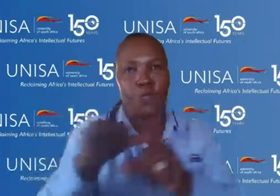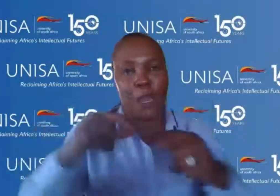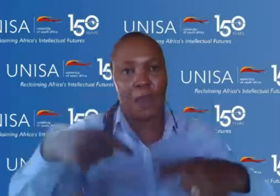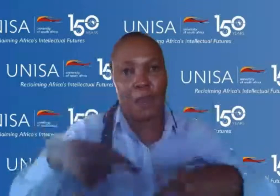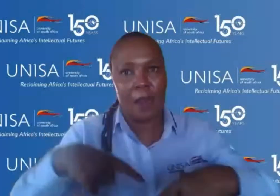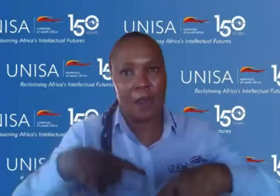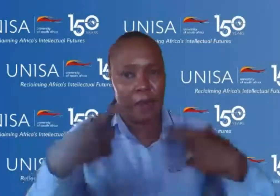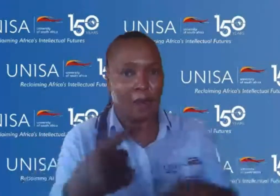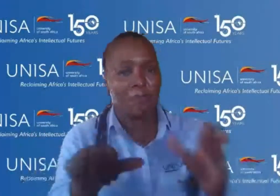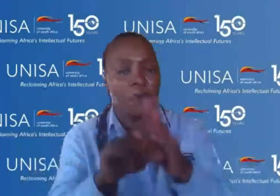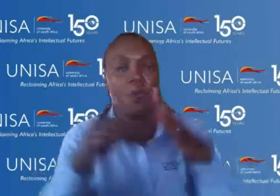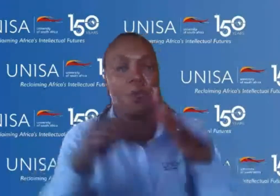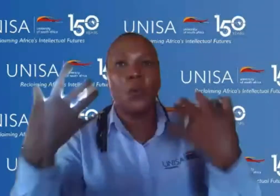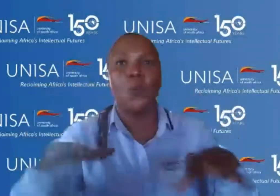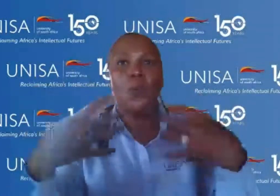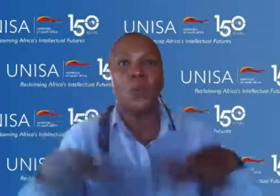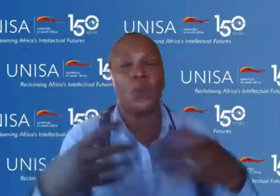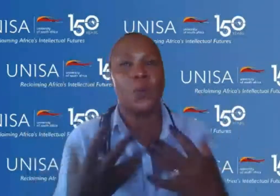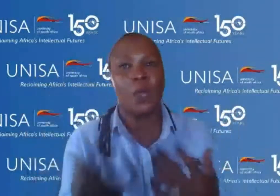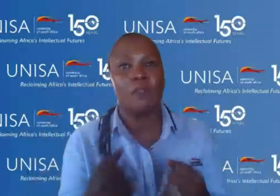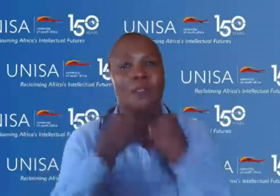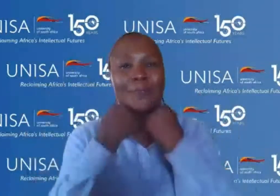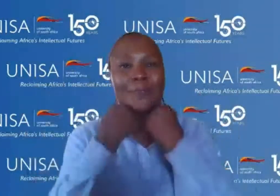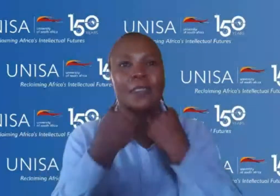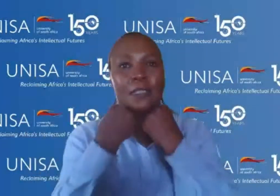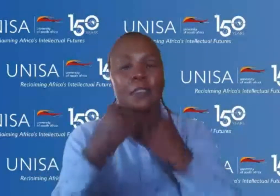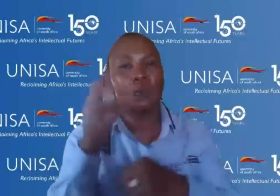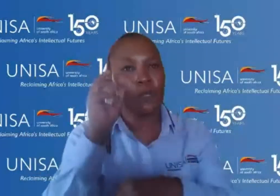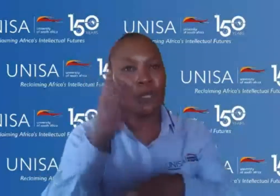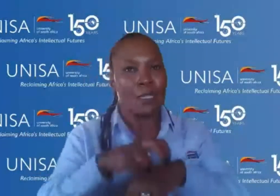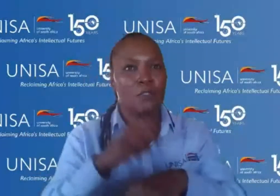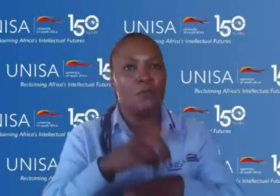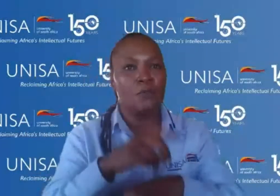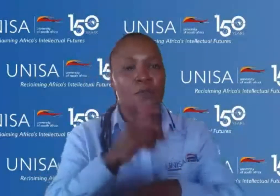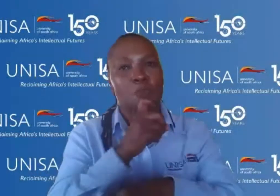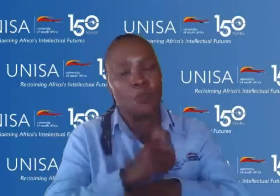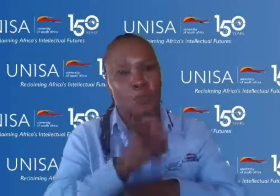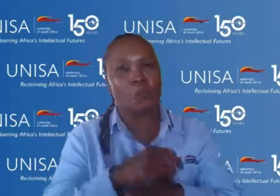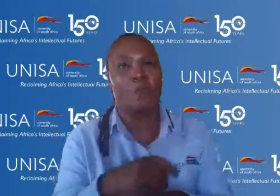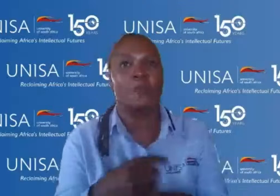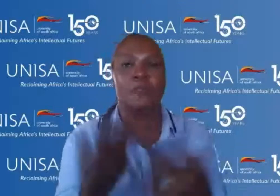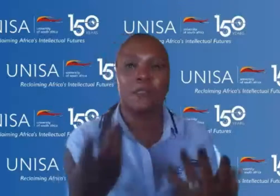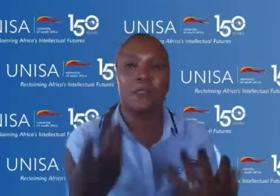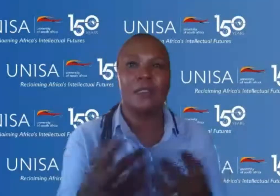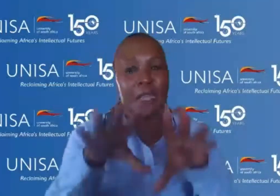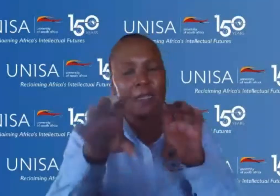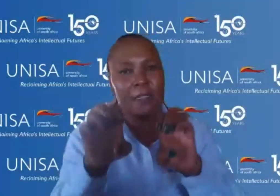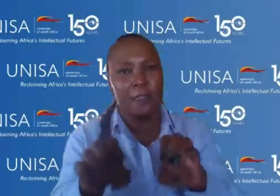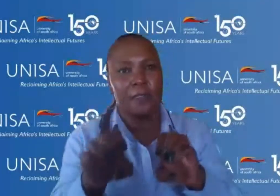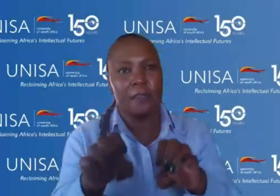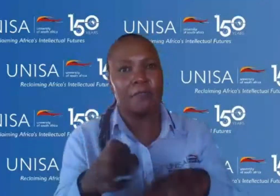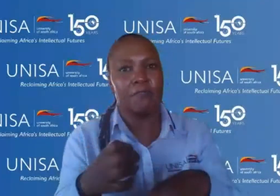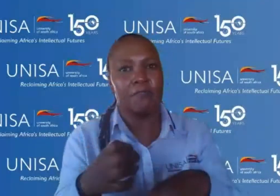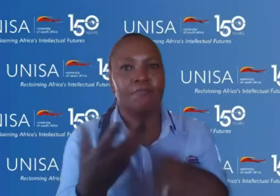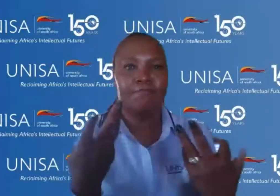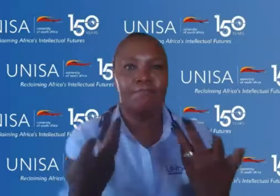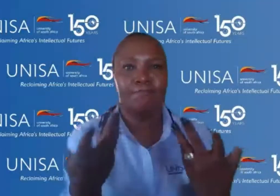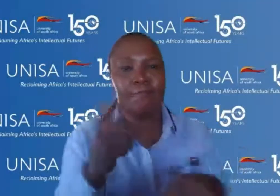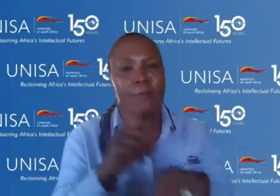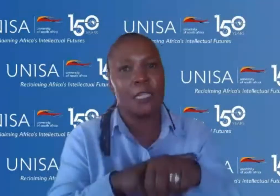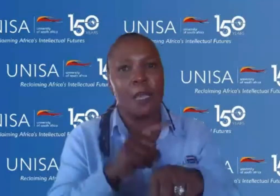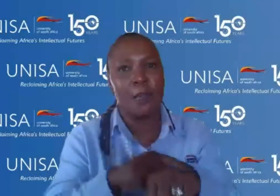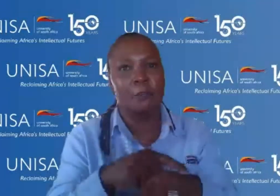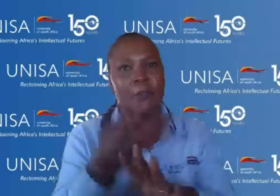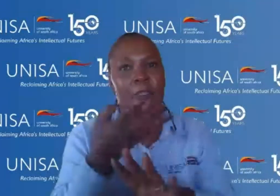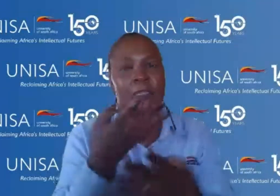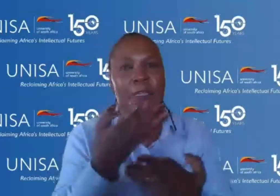you have assignments already that will be that need to be prioritized. There's exam you know, timetable that will be